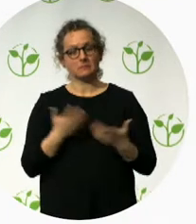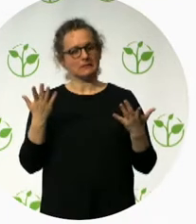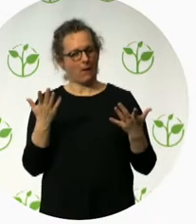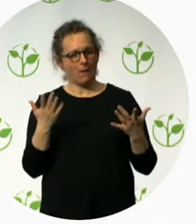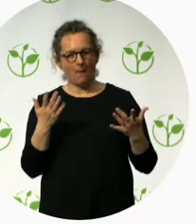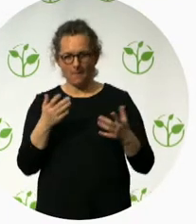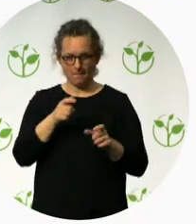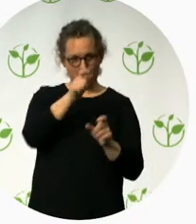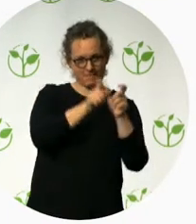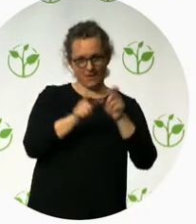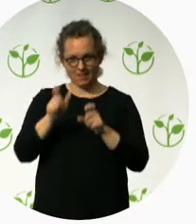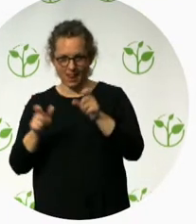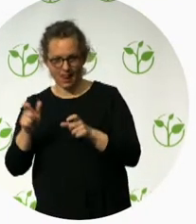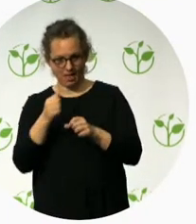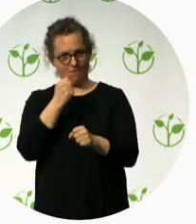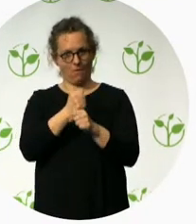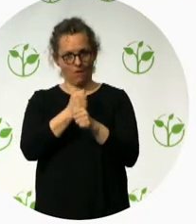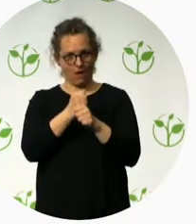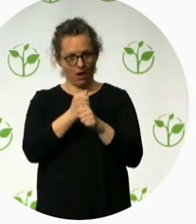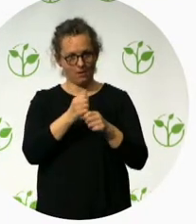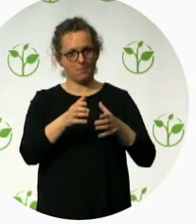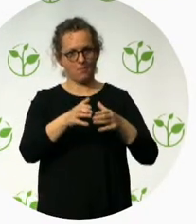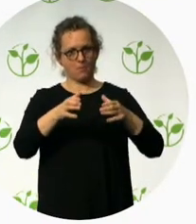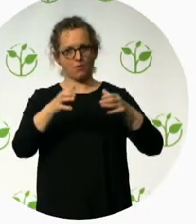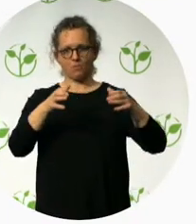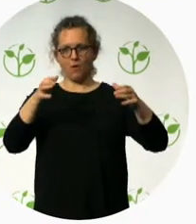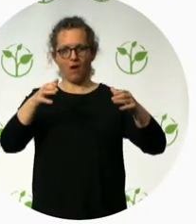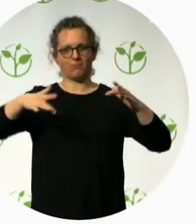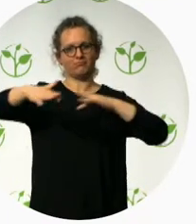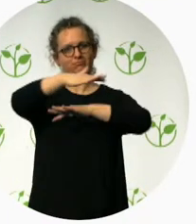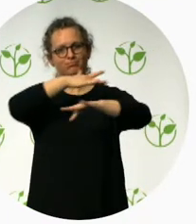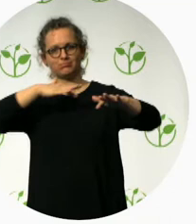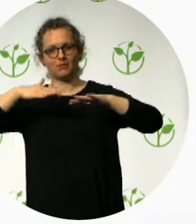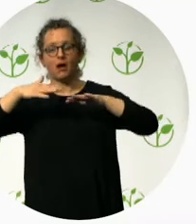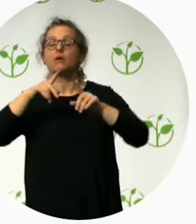more inclusive and accessible for persons with disability.